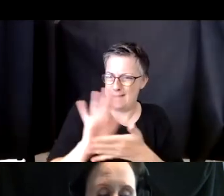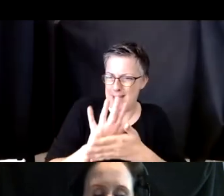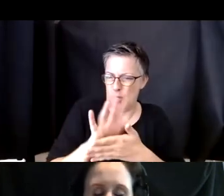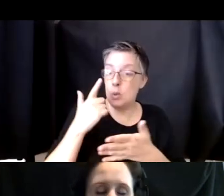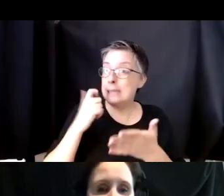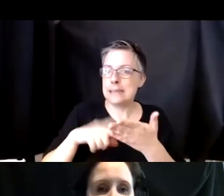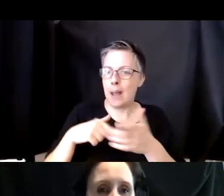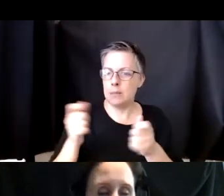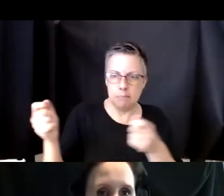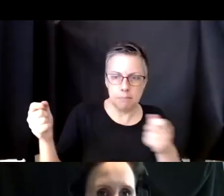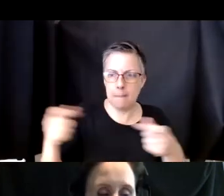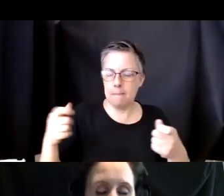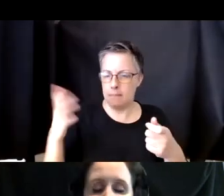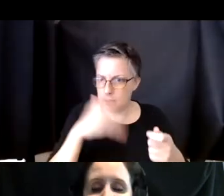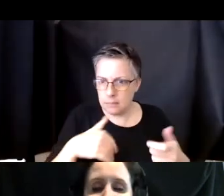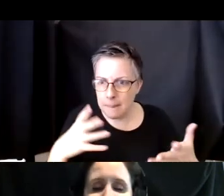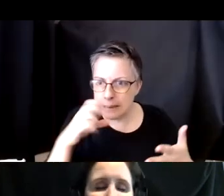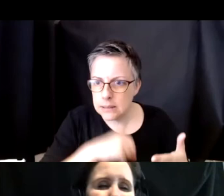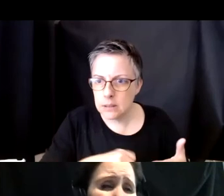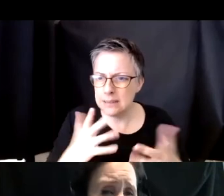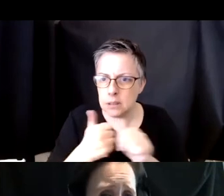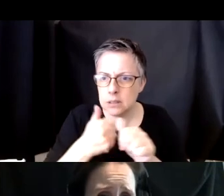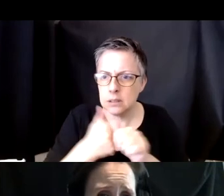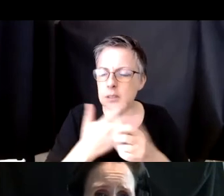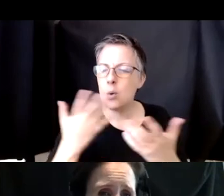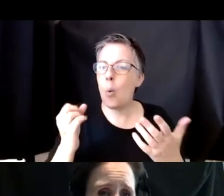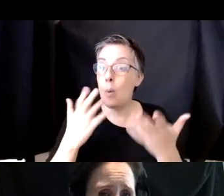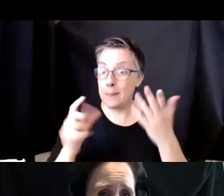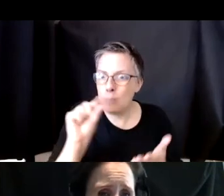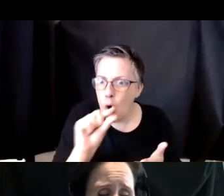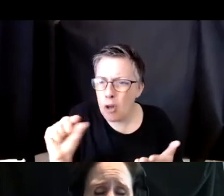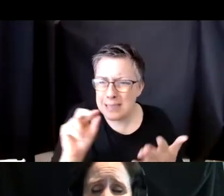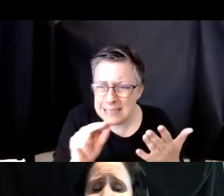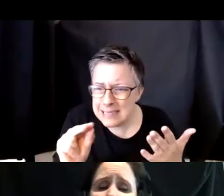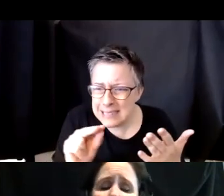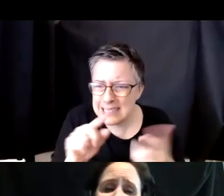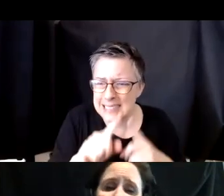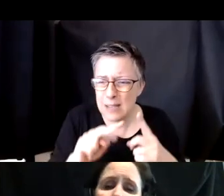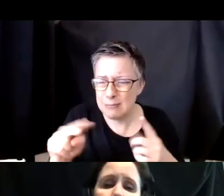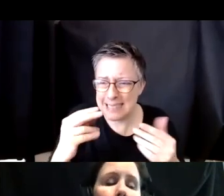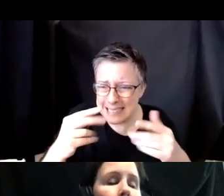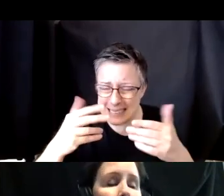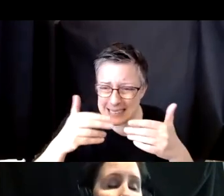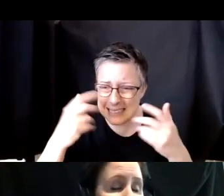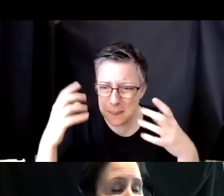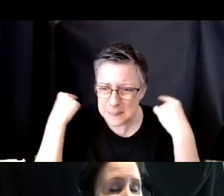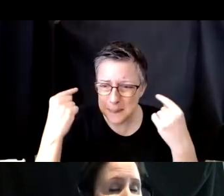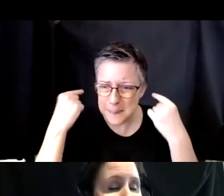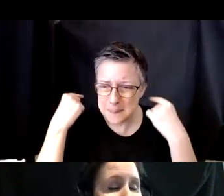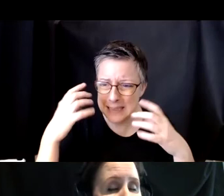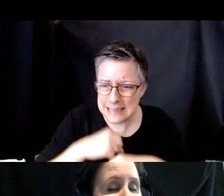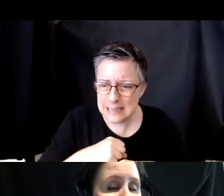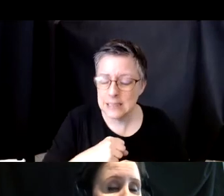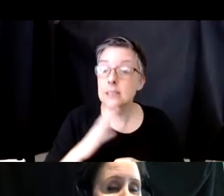fast and I can't keep up, or maybe it's too small and I can't read that format. So after, when